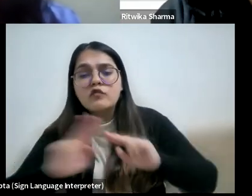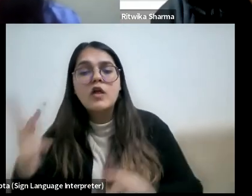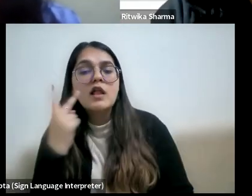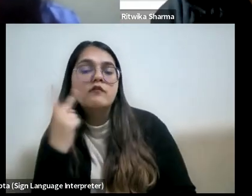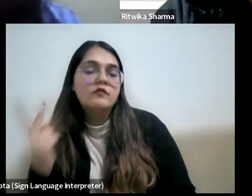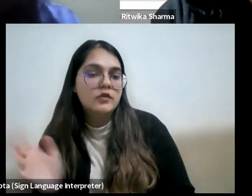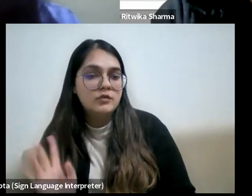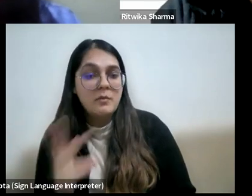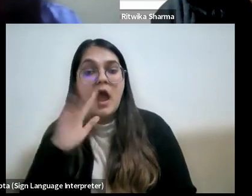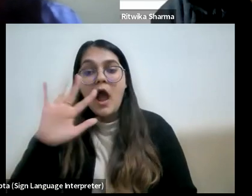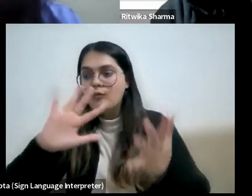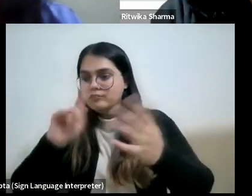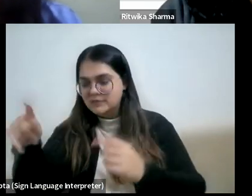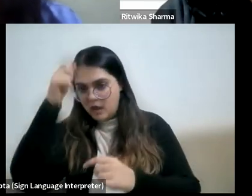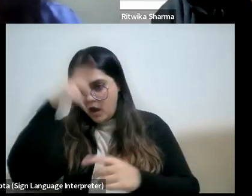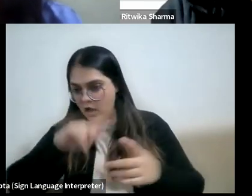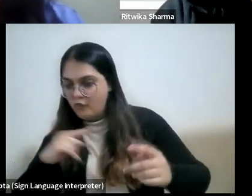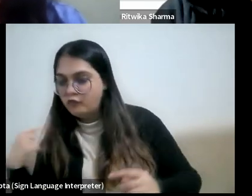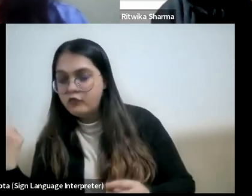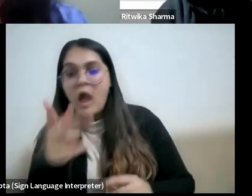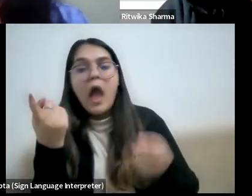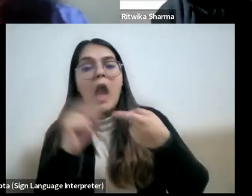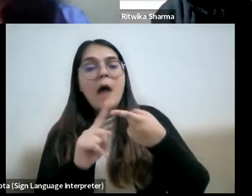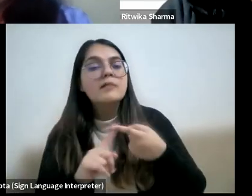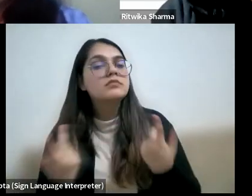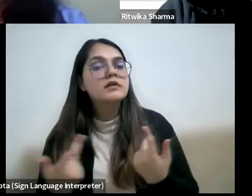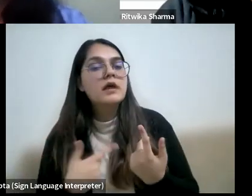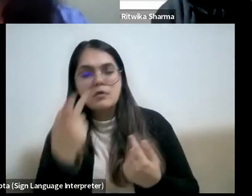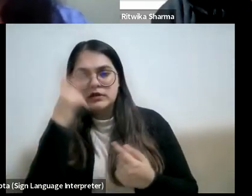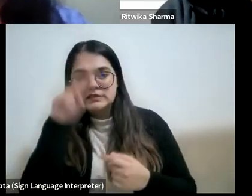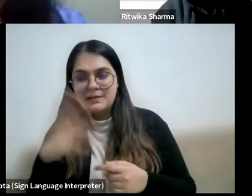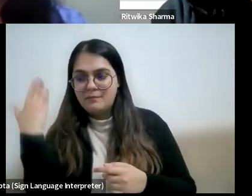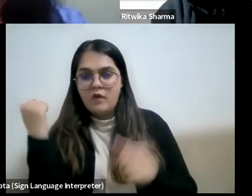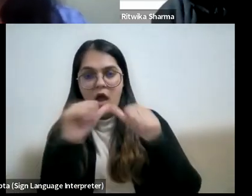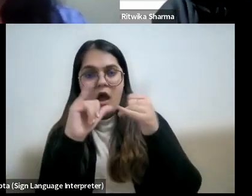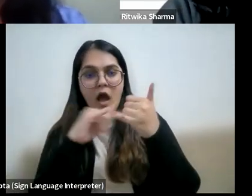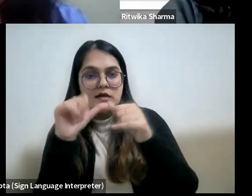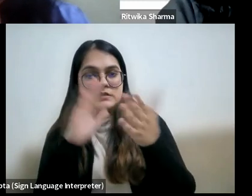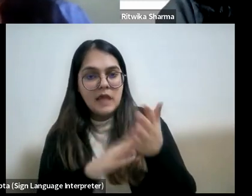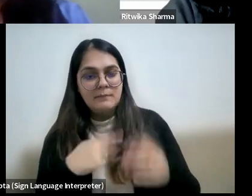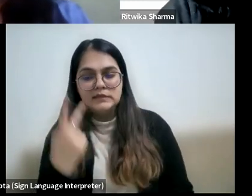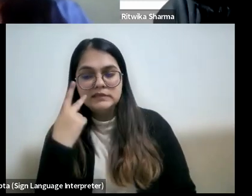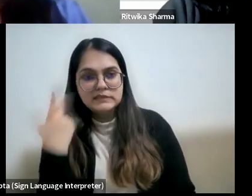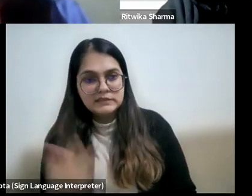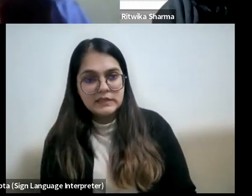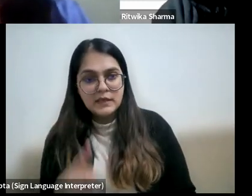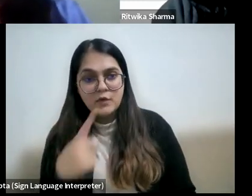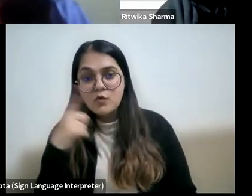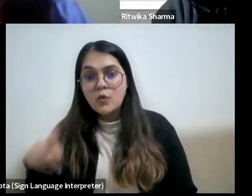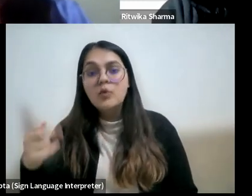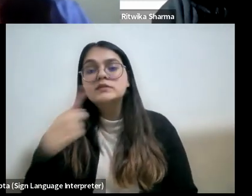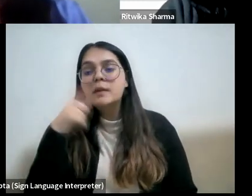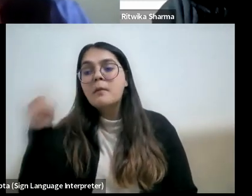is happening across the country. And what we have seen in Assam, say in terms of people being declared